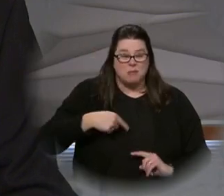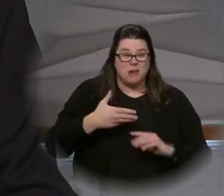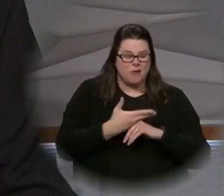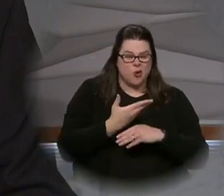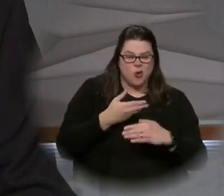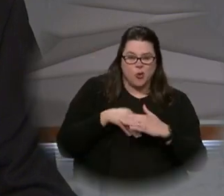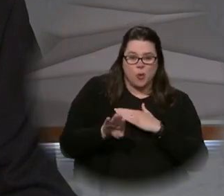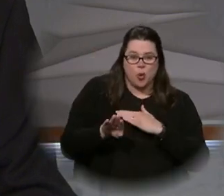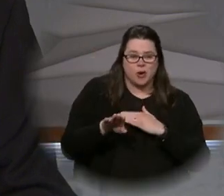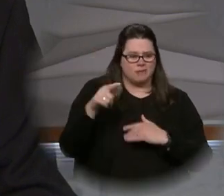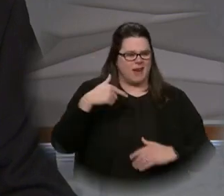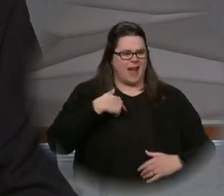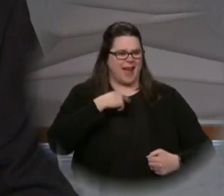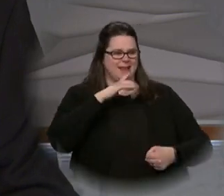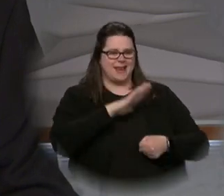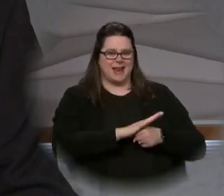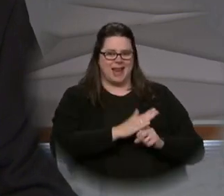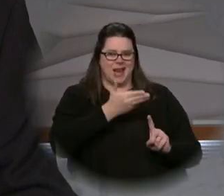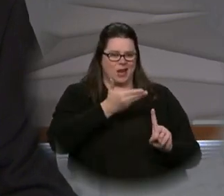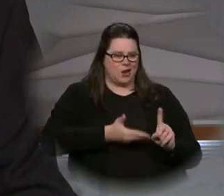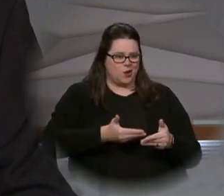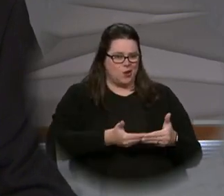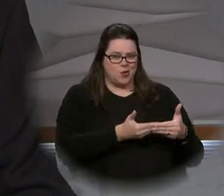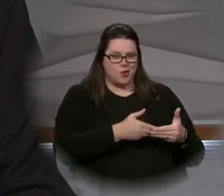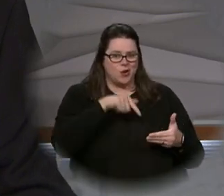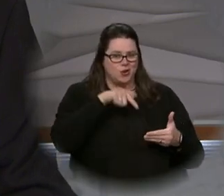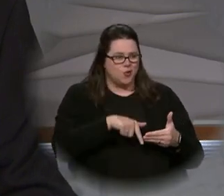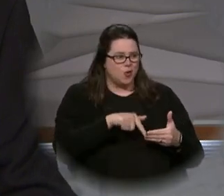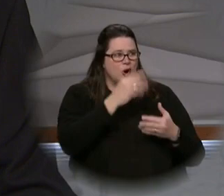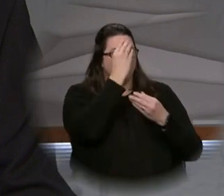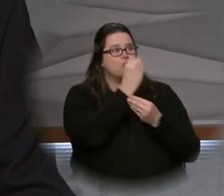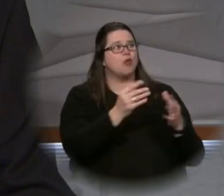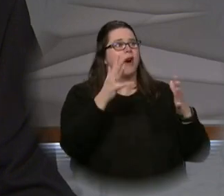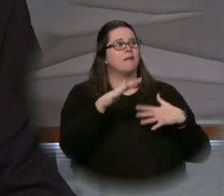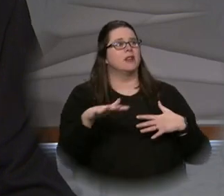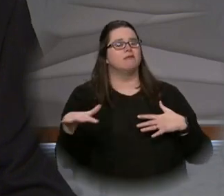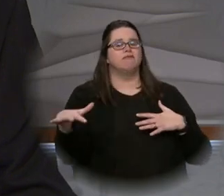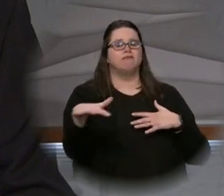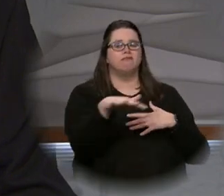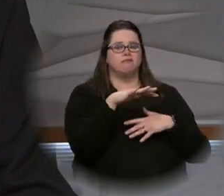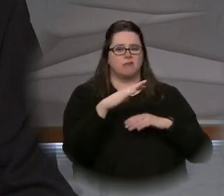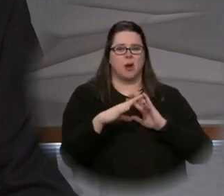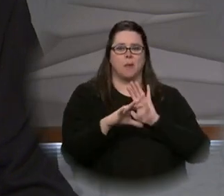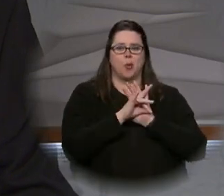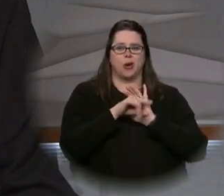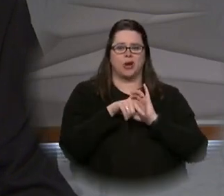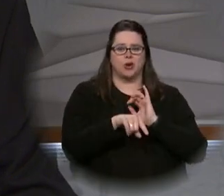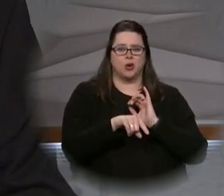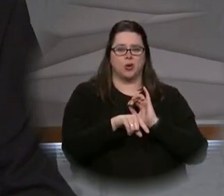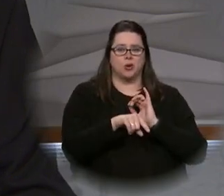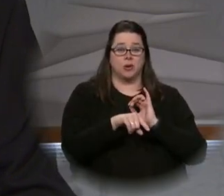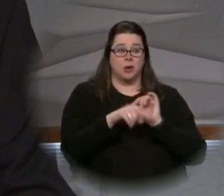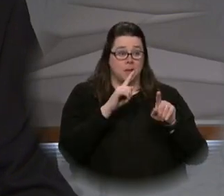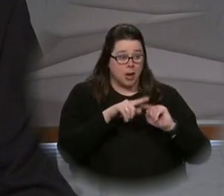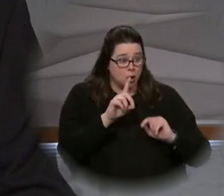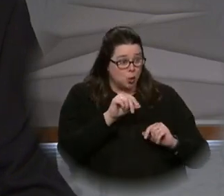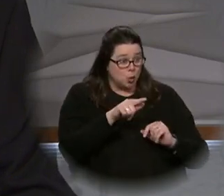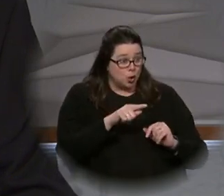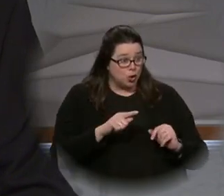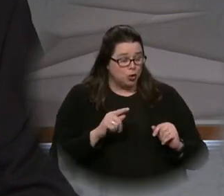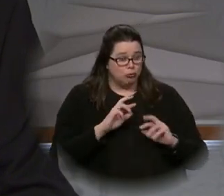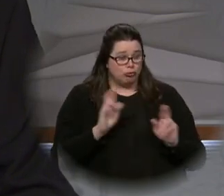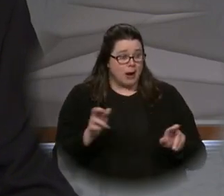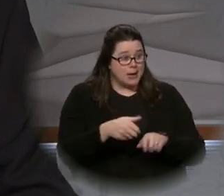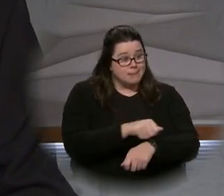born, I dedicated you. A prophet to the nations, I appointed you. But do you gird your